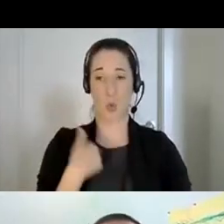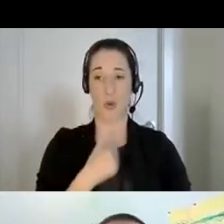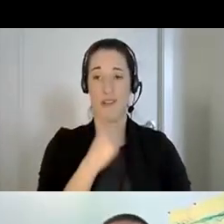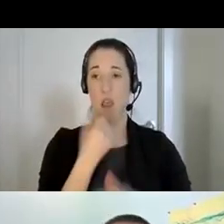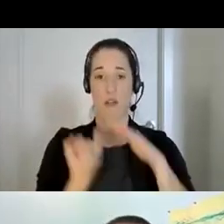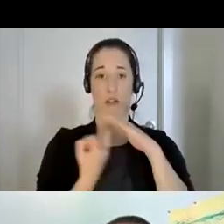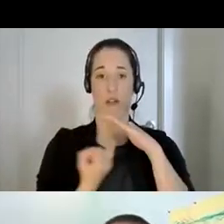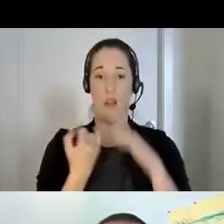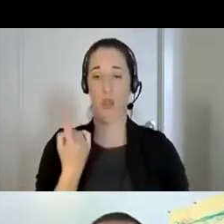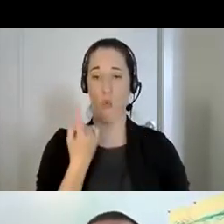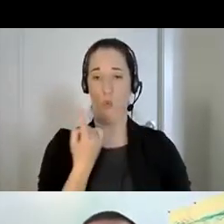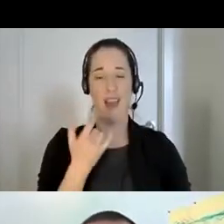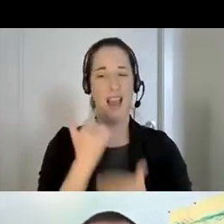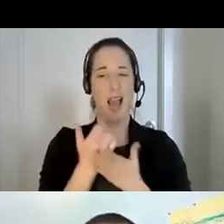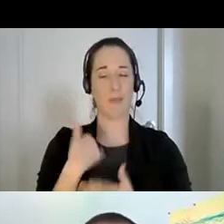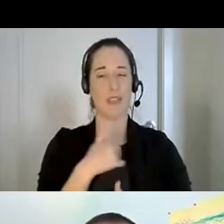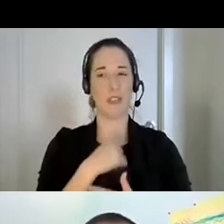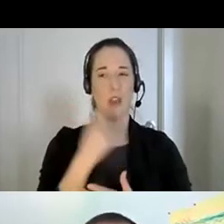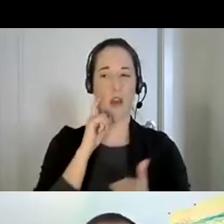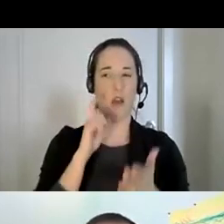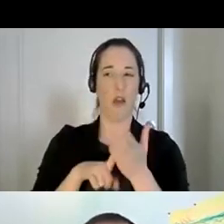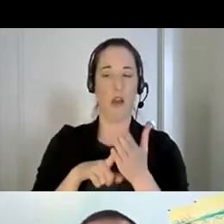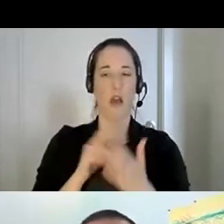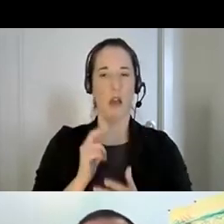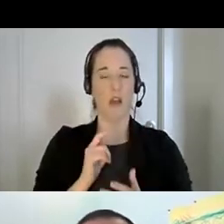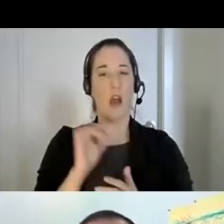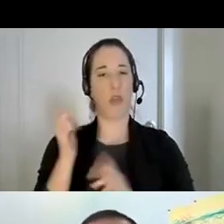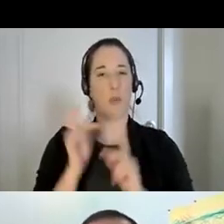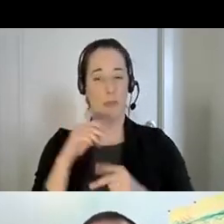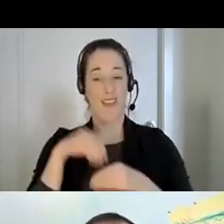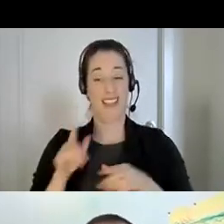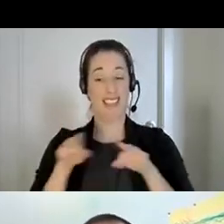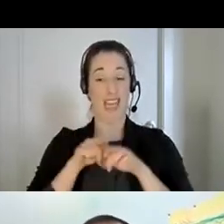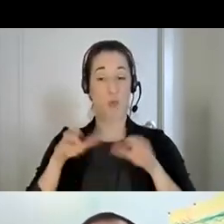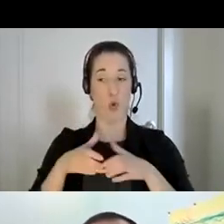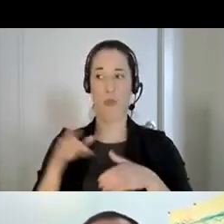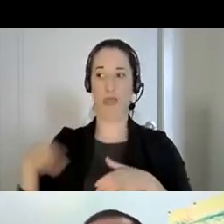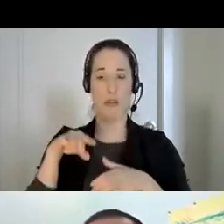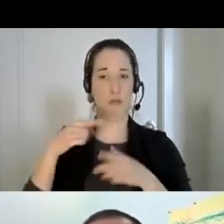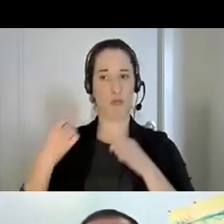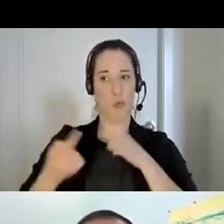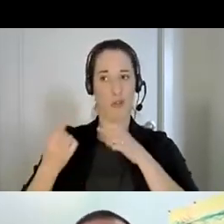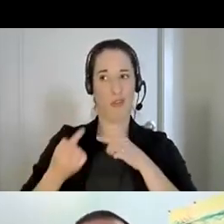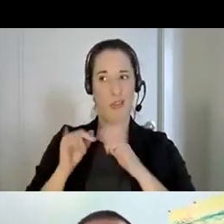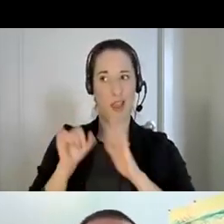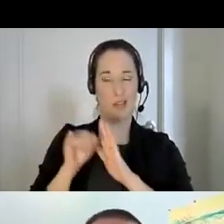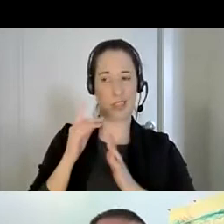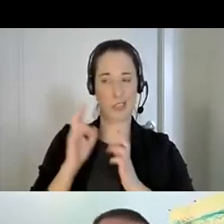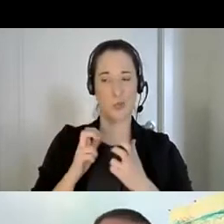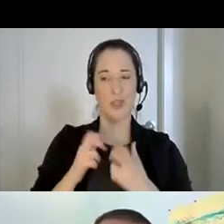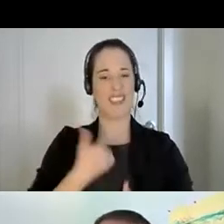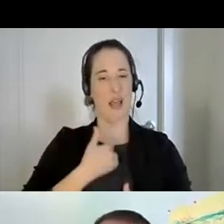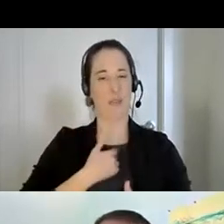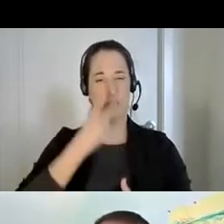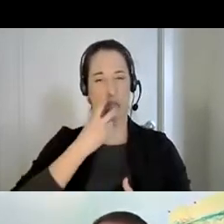see our connection with other people in our own group who are struggling with the same identity issues, self-doubts, and feelings of inferiority as we